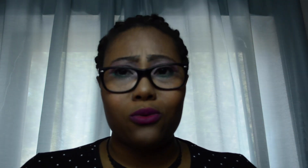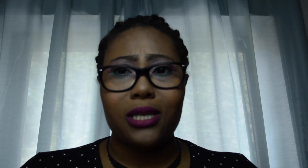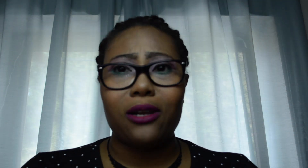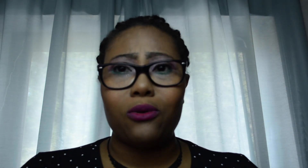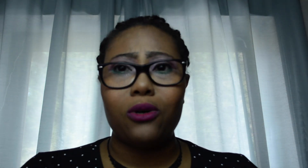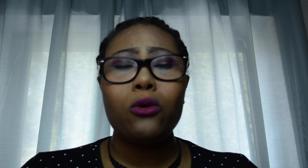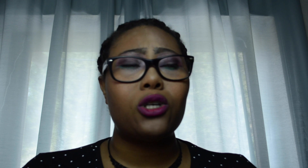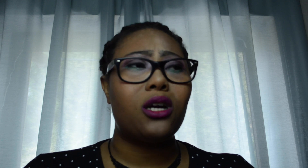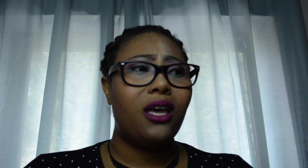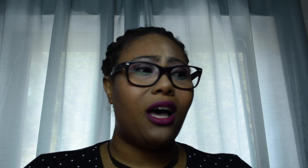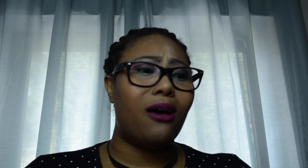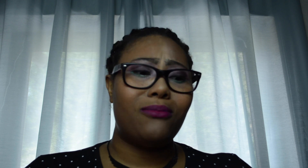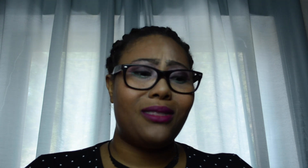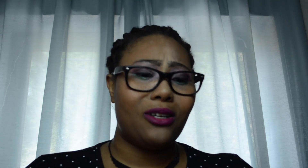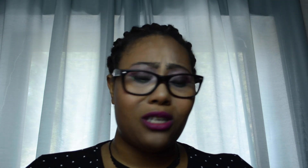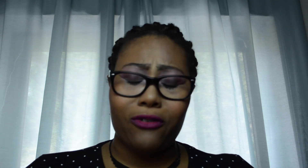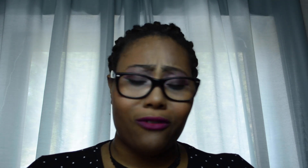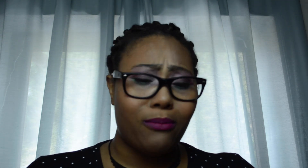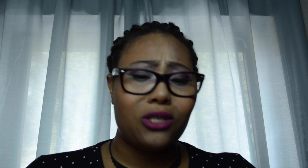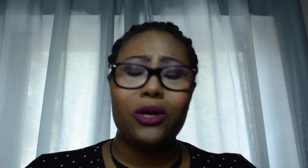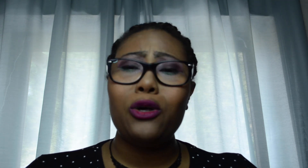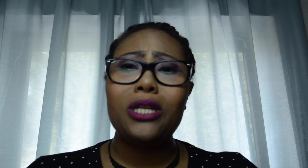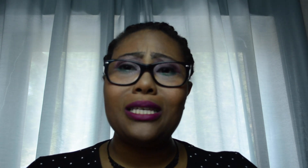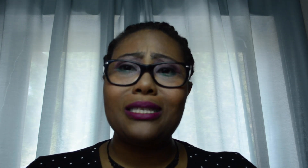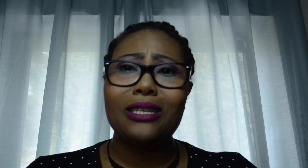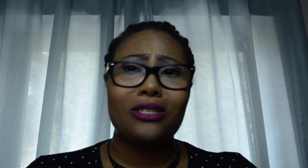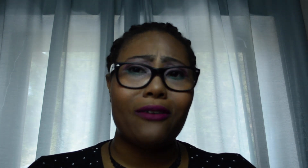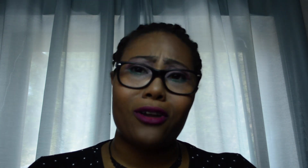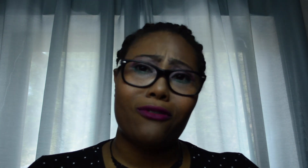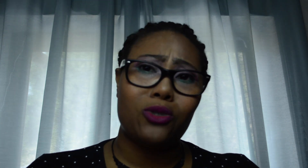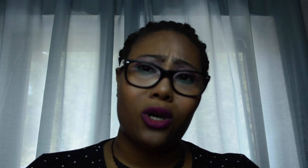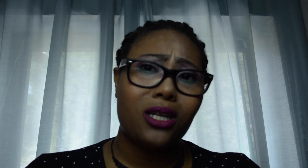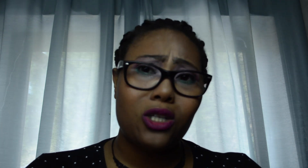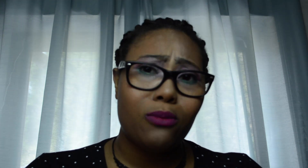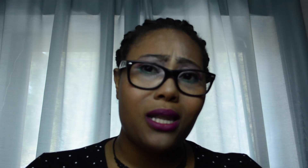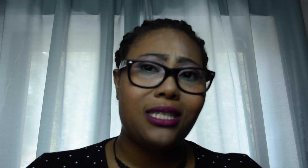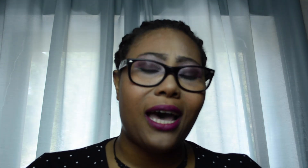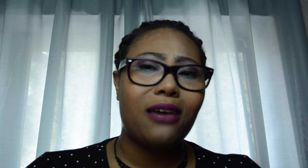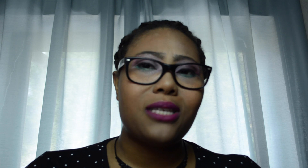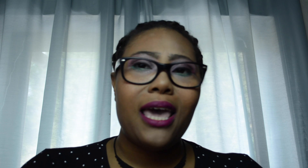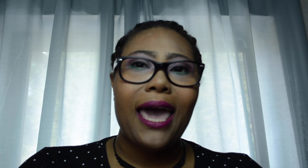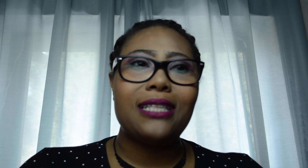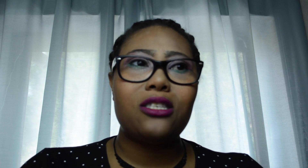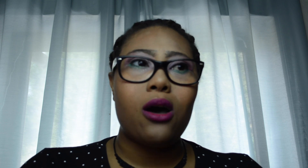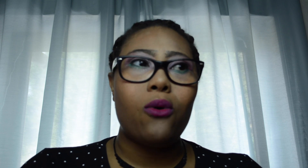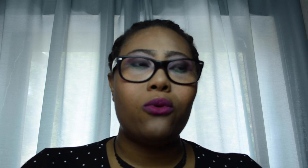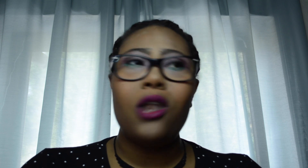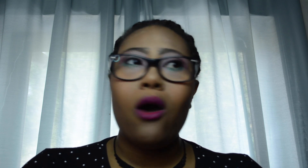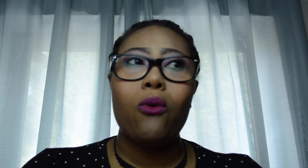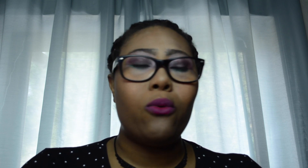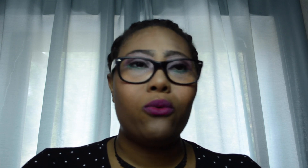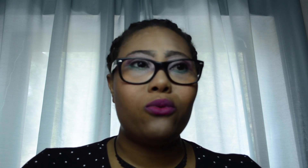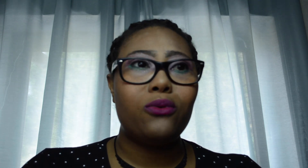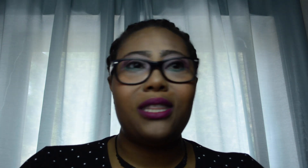glorify suicidal culture. They're suffering from mental illness. They're suffering from drug addiction many times. And so,